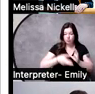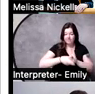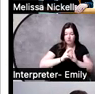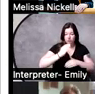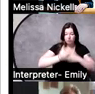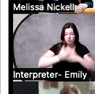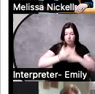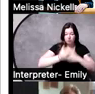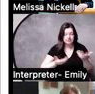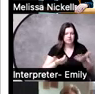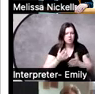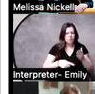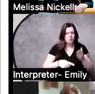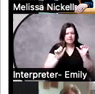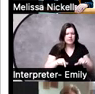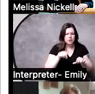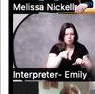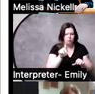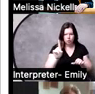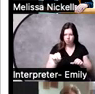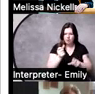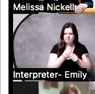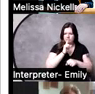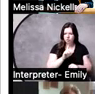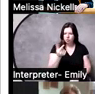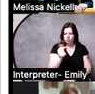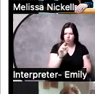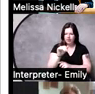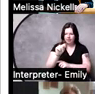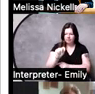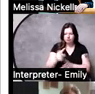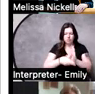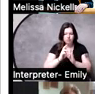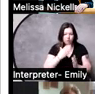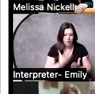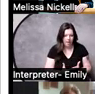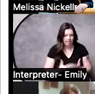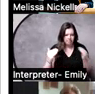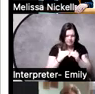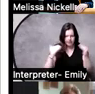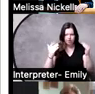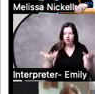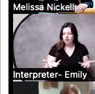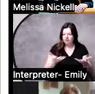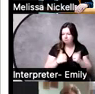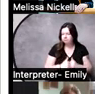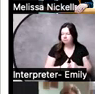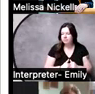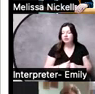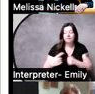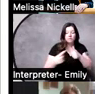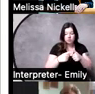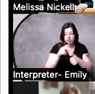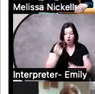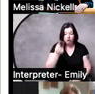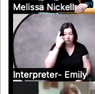grant, to make sure that it's reviewed well and fairly? First of all, understand NIH and